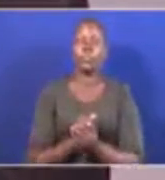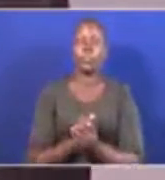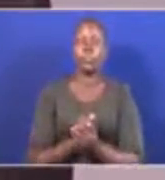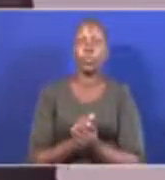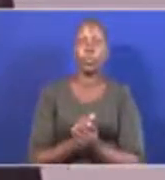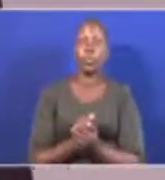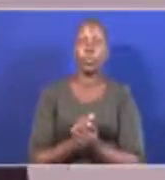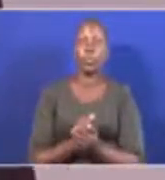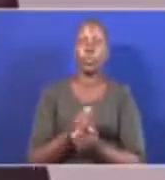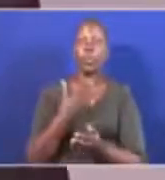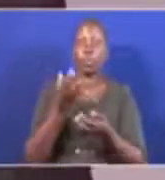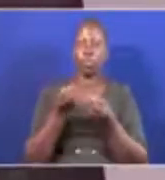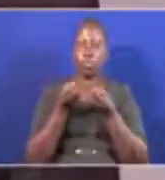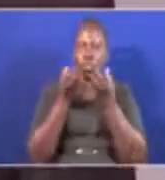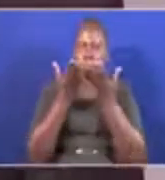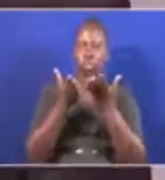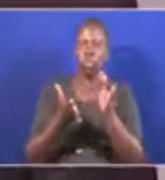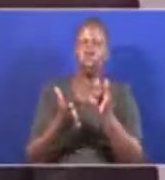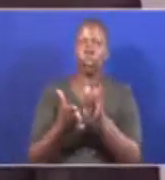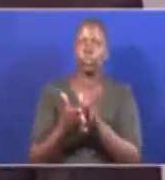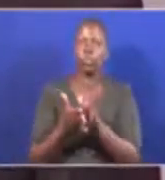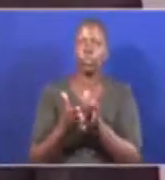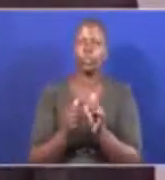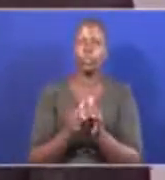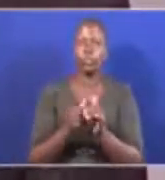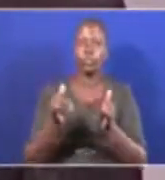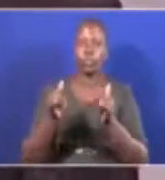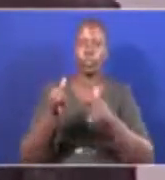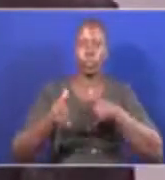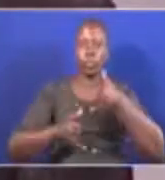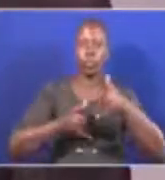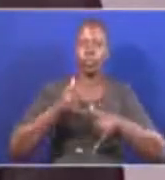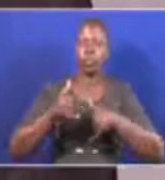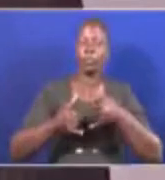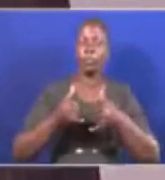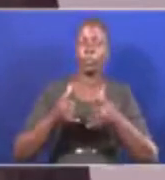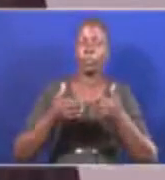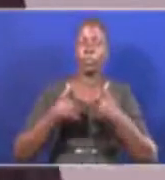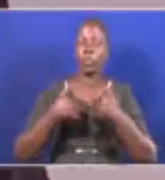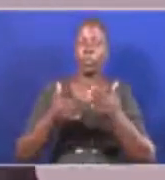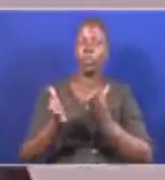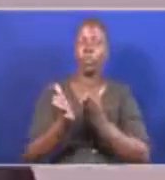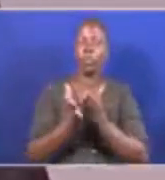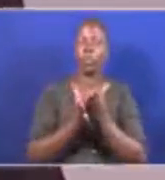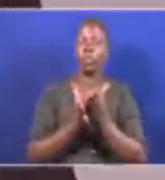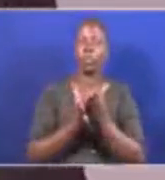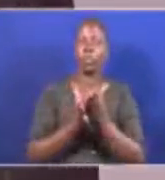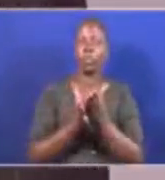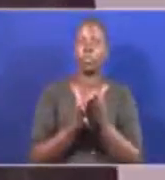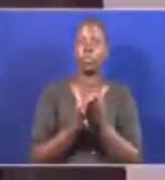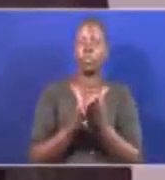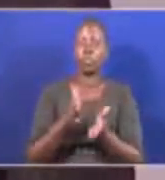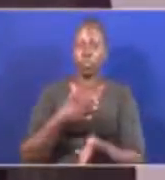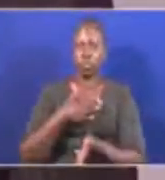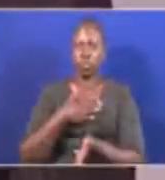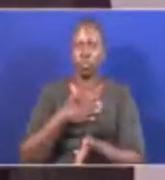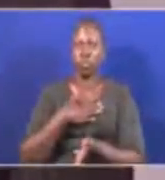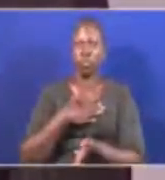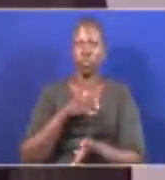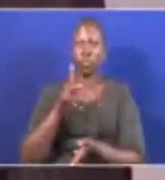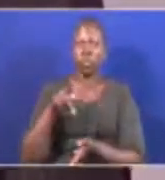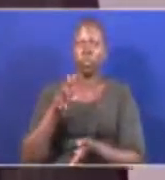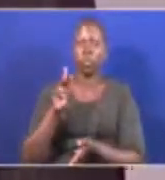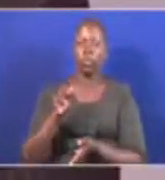Let me confess that I'm happy to have the right Honorable Prime Minister Baba